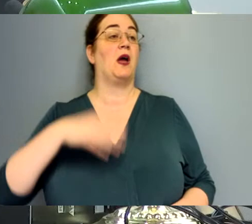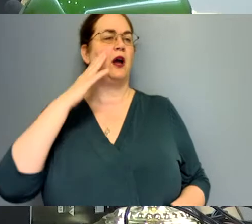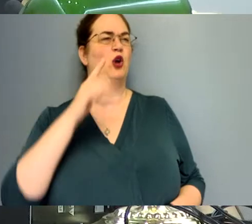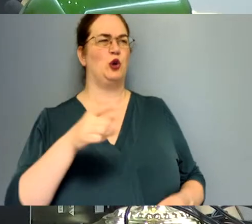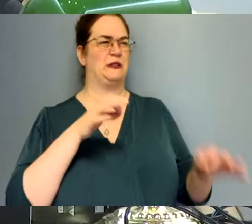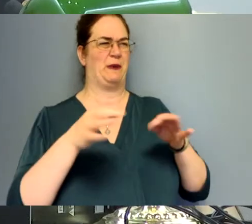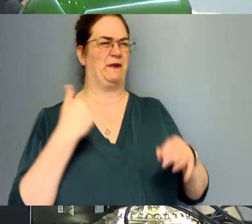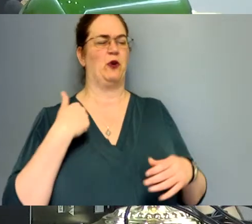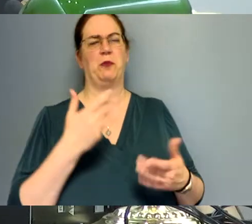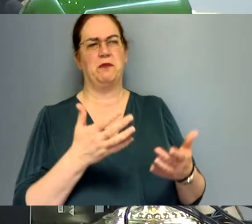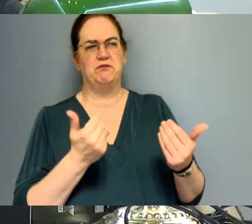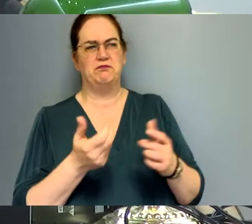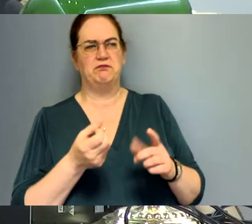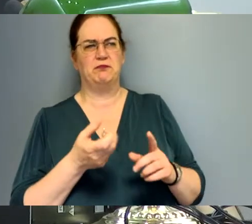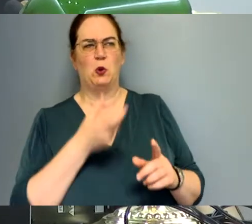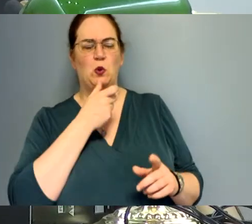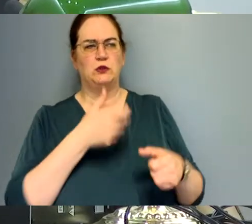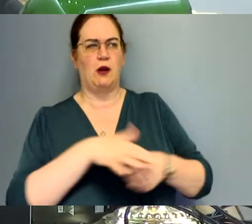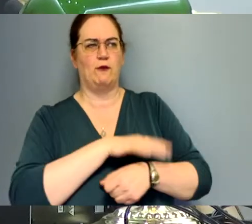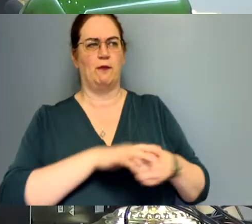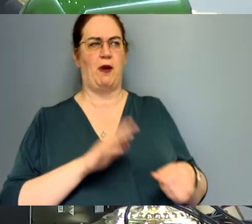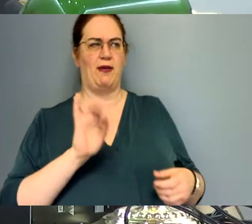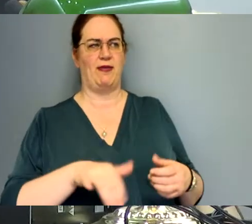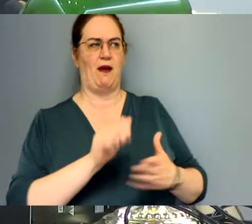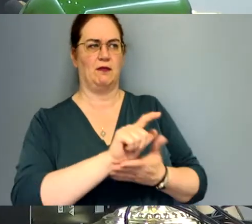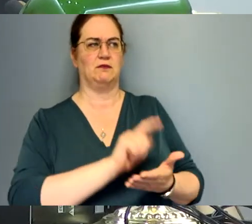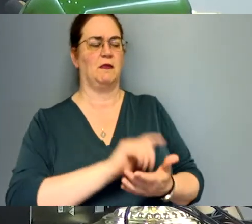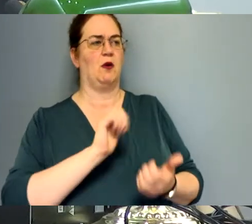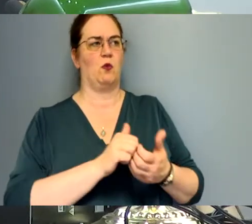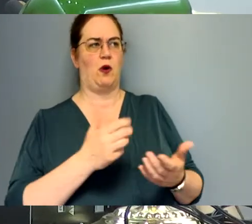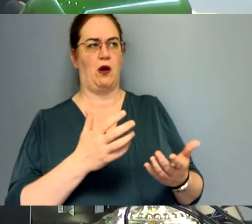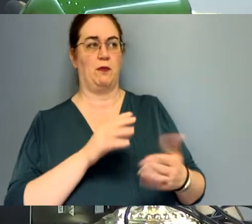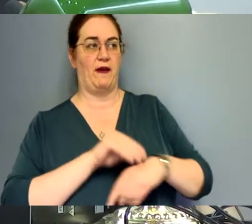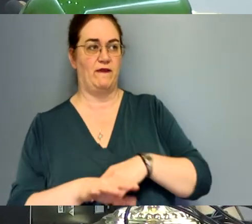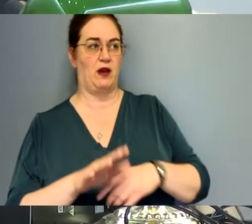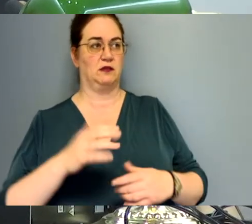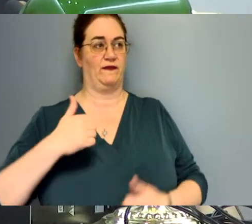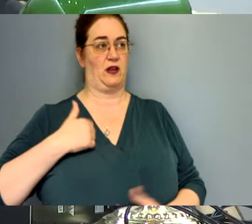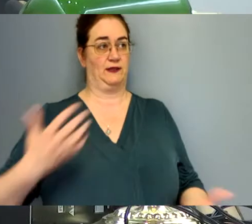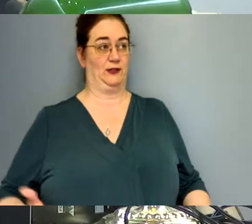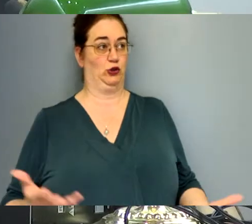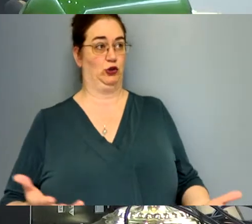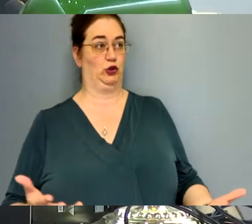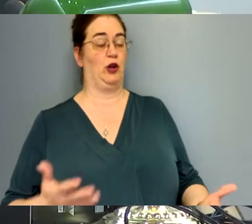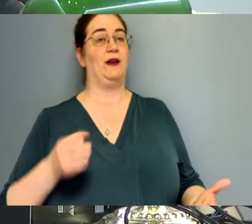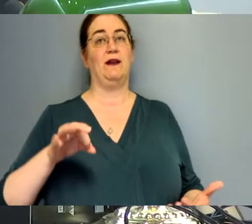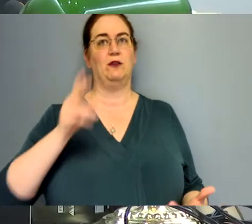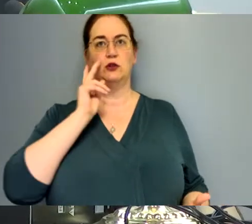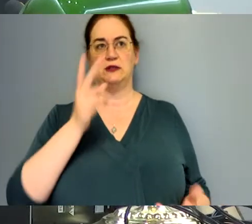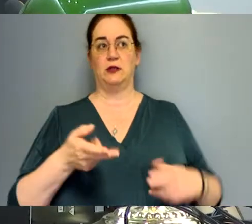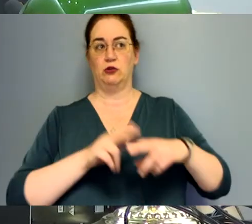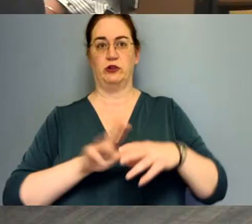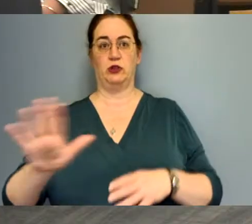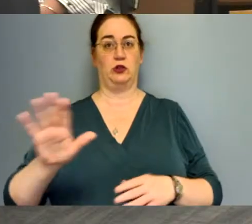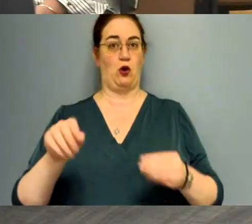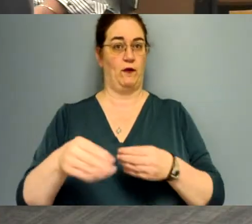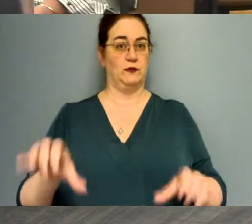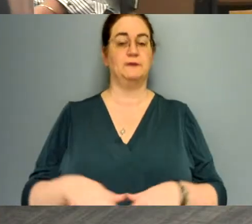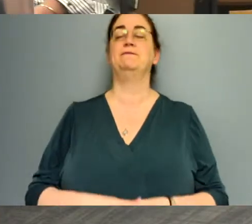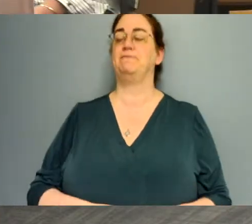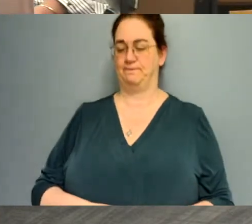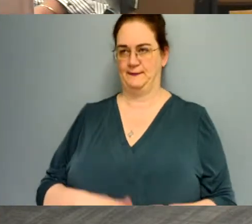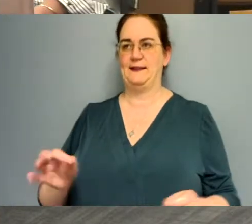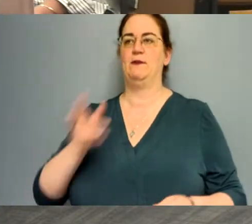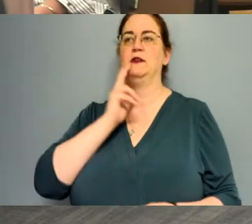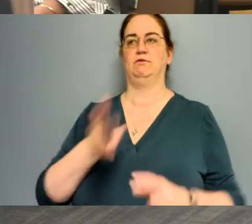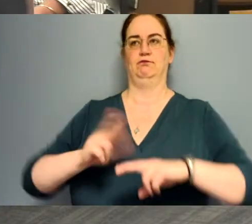but just describe a little bit more about who's covered by that, how that expansion might affect veterans here in the county, and if you're seeing an increase in your office. Yeah, we're definitely seeing